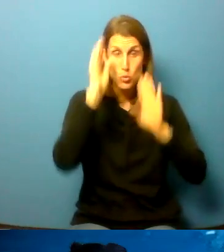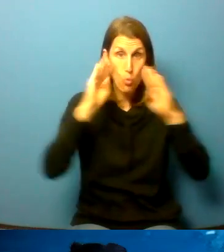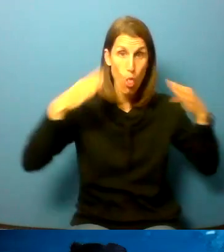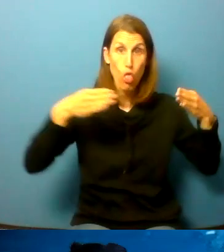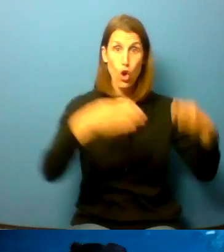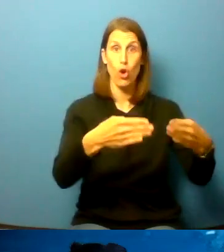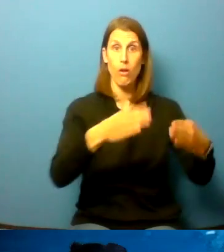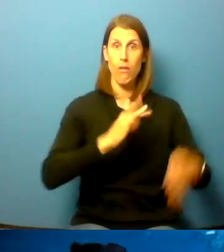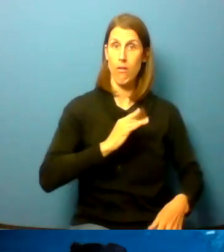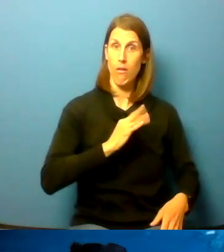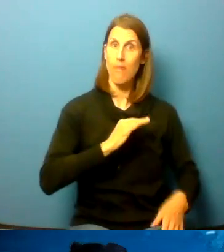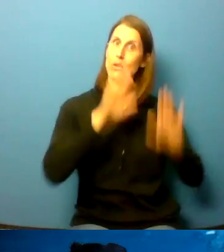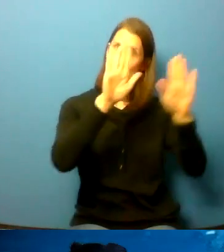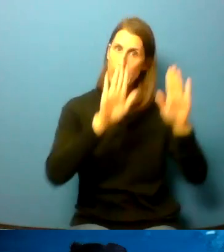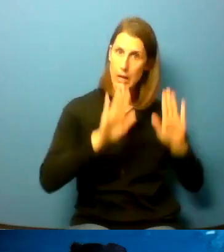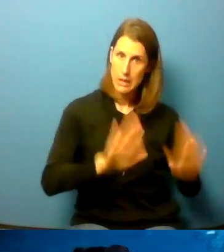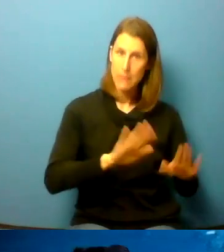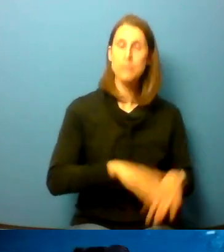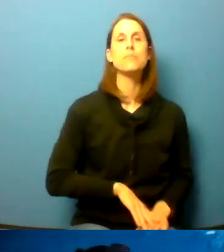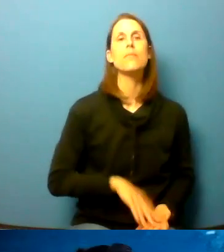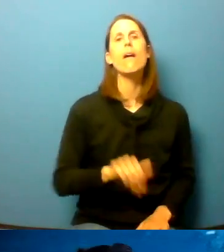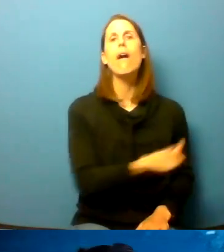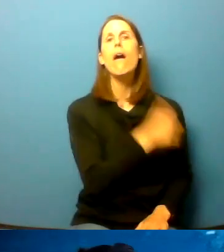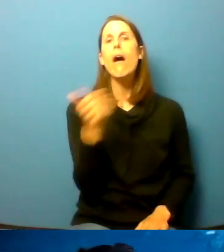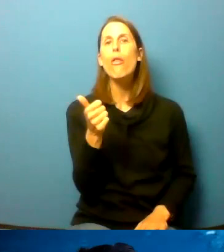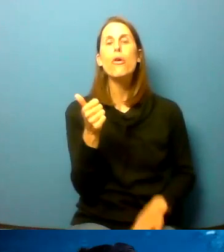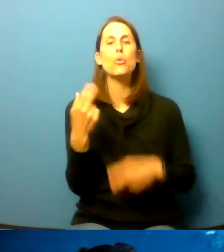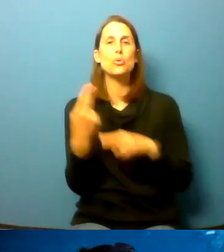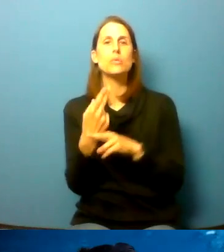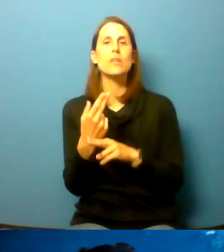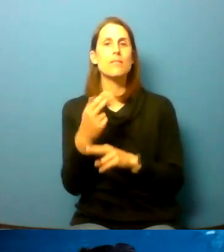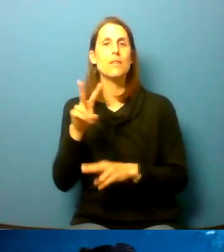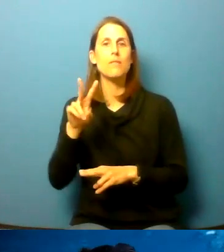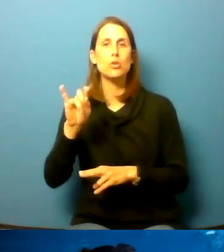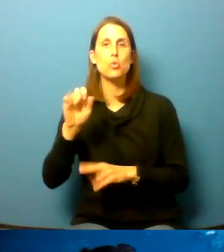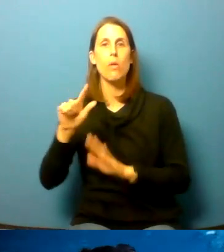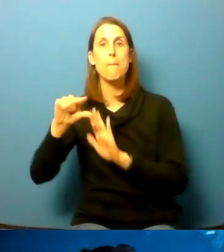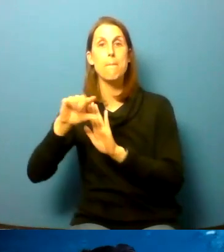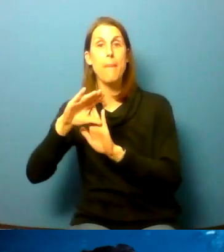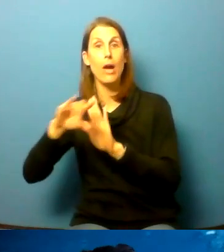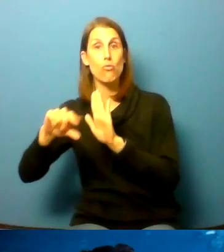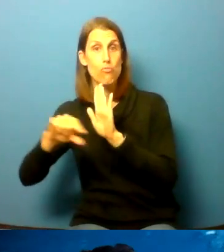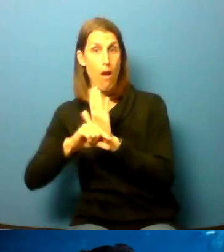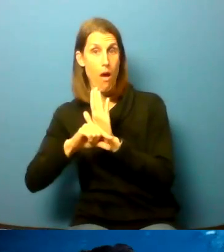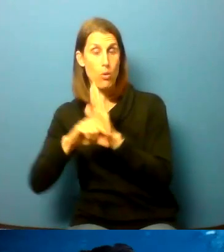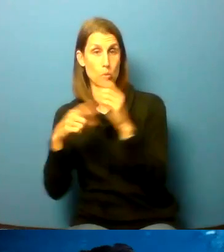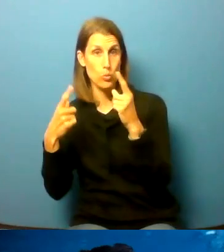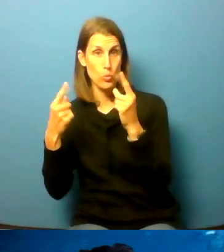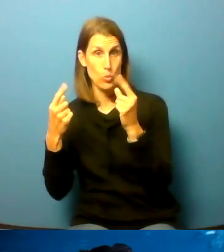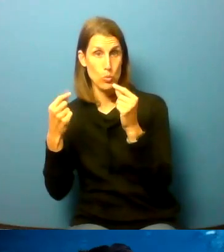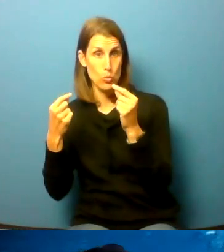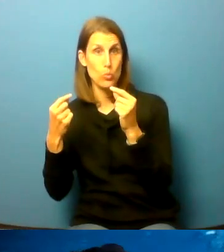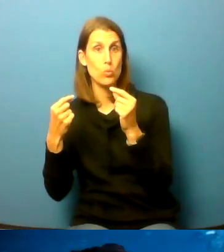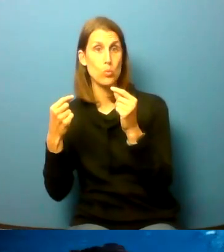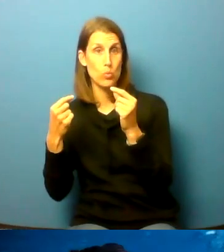with, which has been great. And another thing with virtual backgrounds that you can do is put up